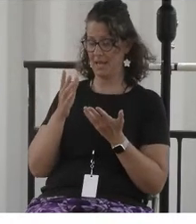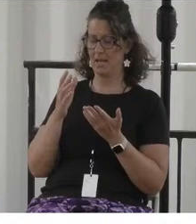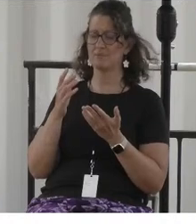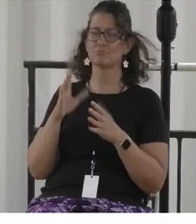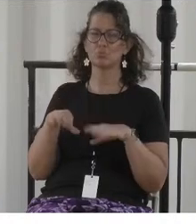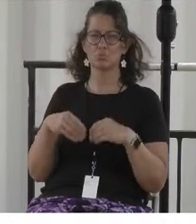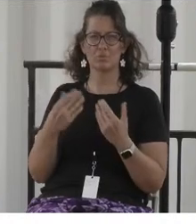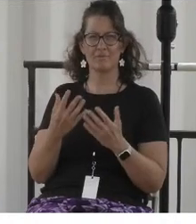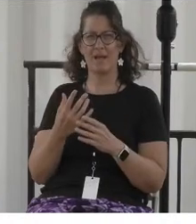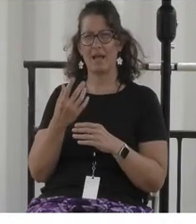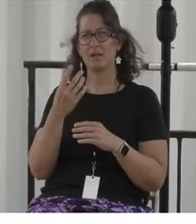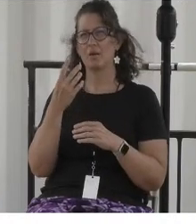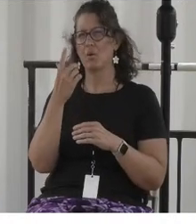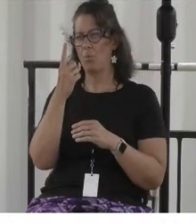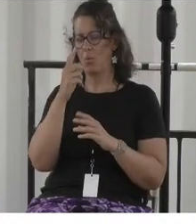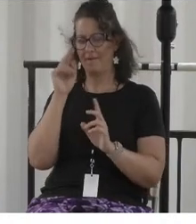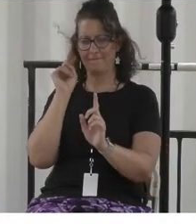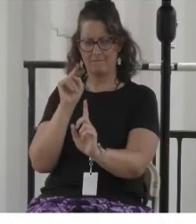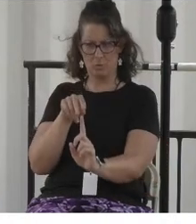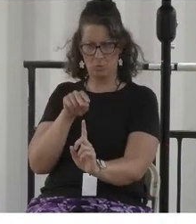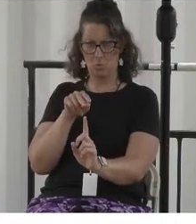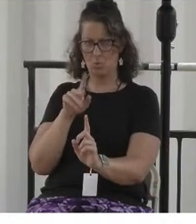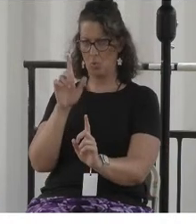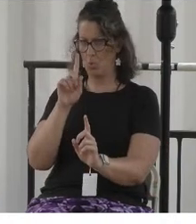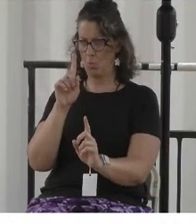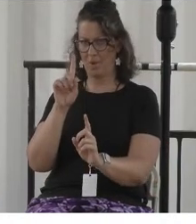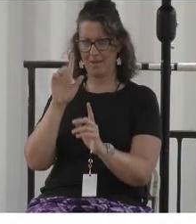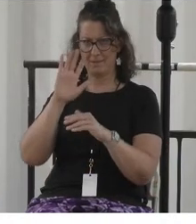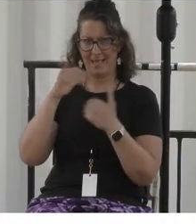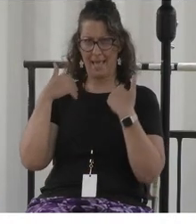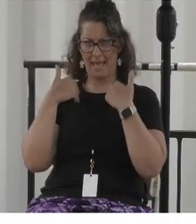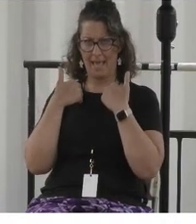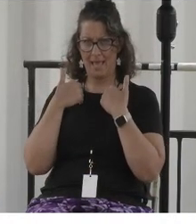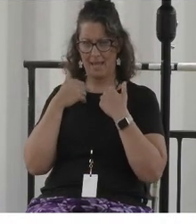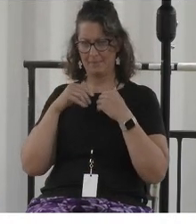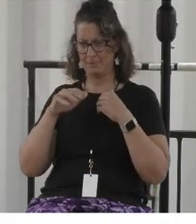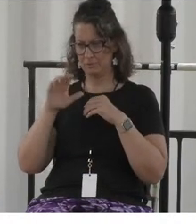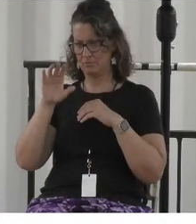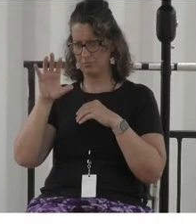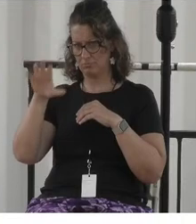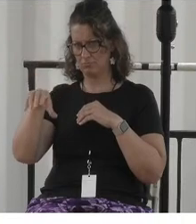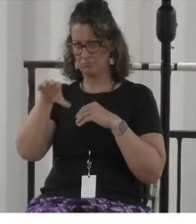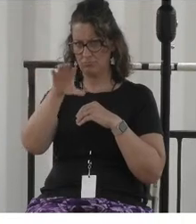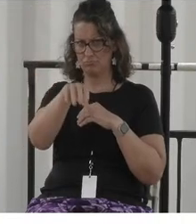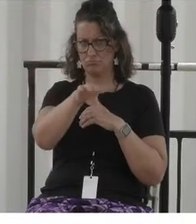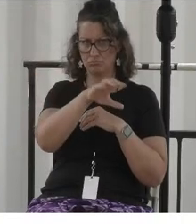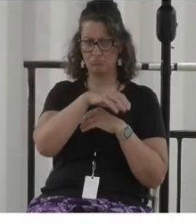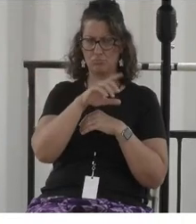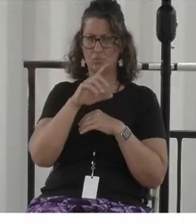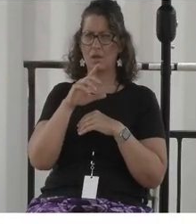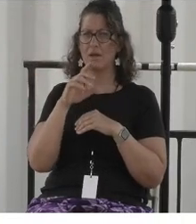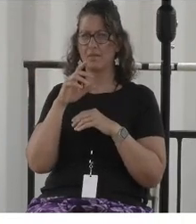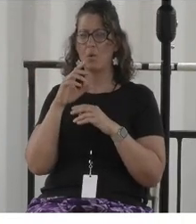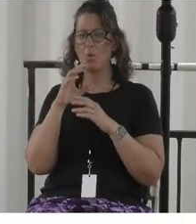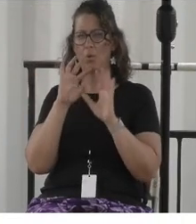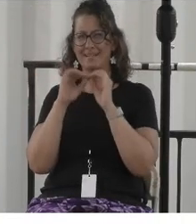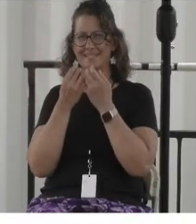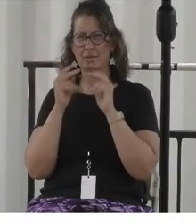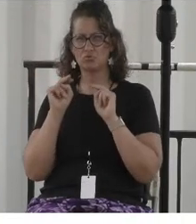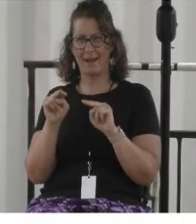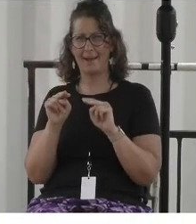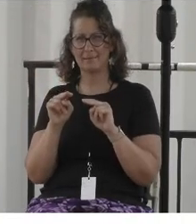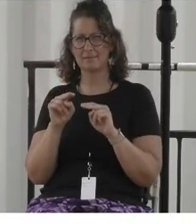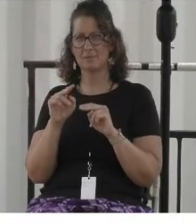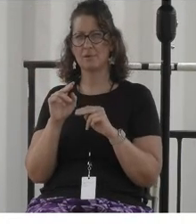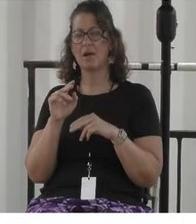a singular view of where all the animals that are being tracked by an organization currently are. And by doing that, we can show